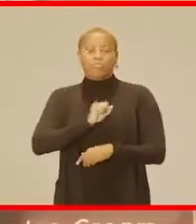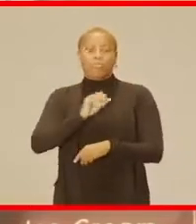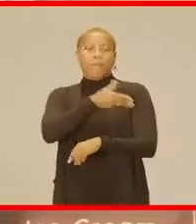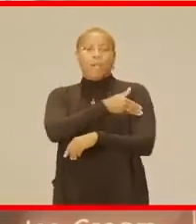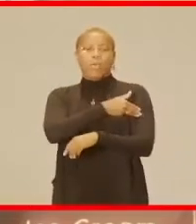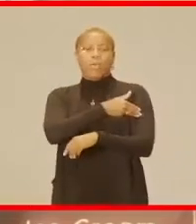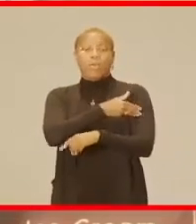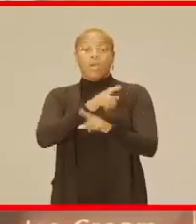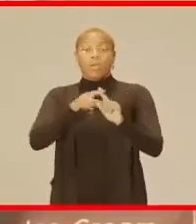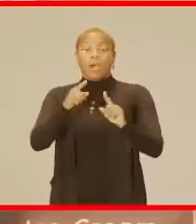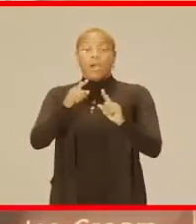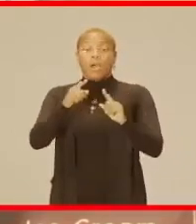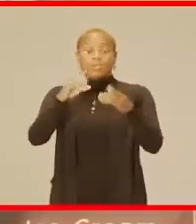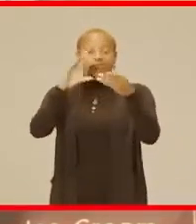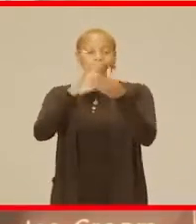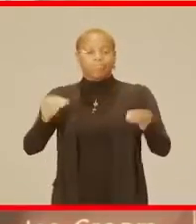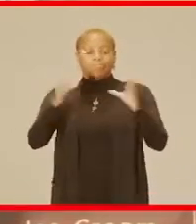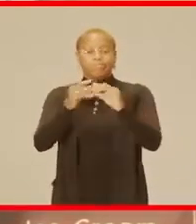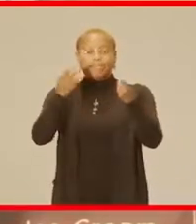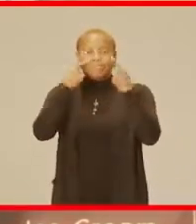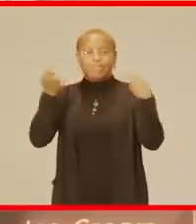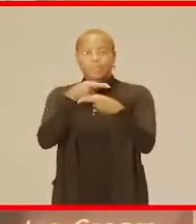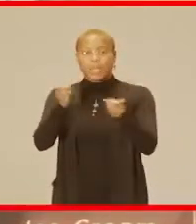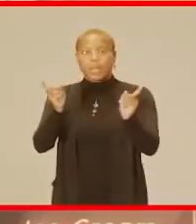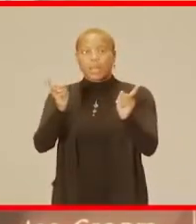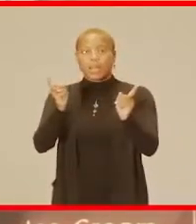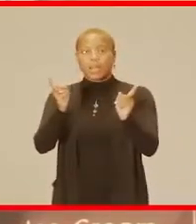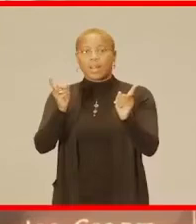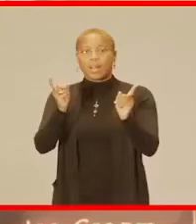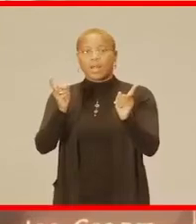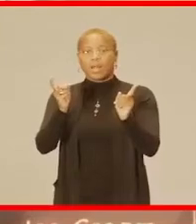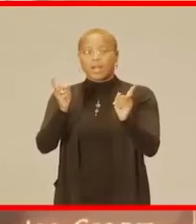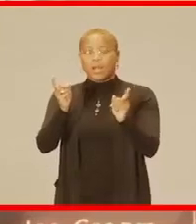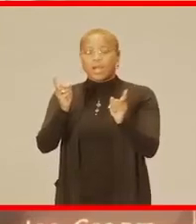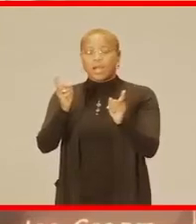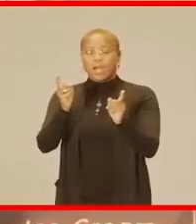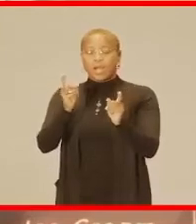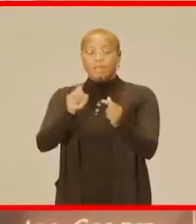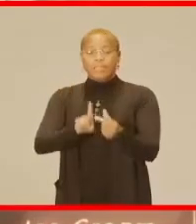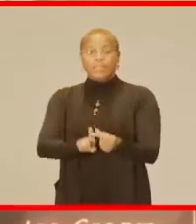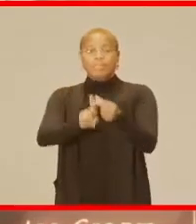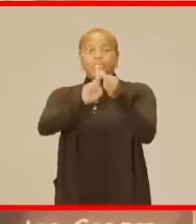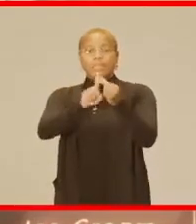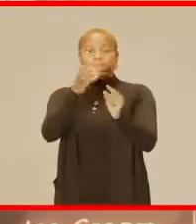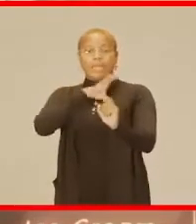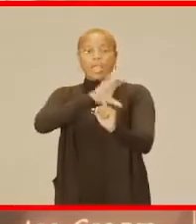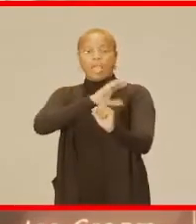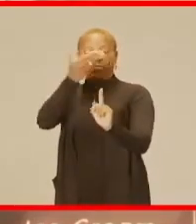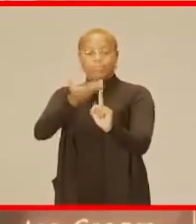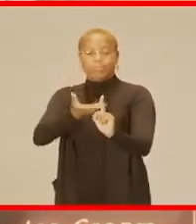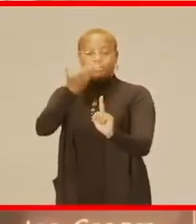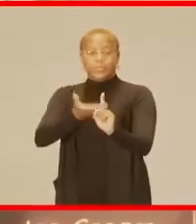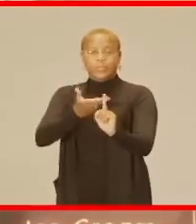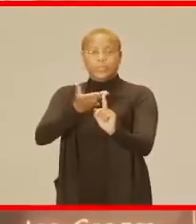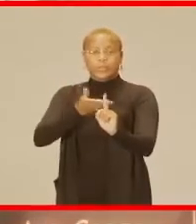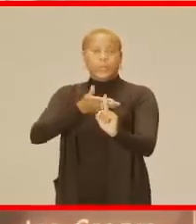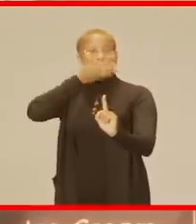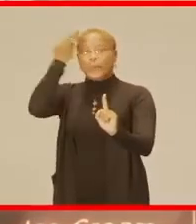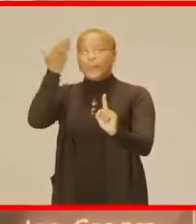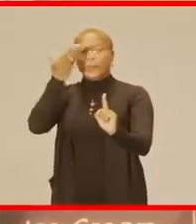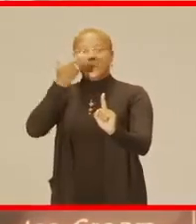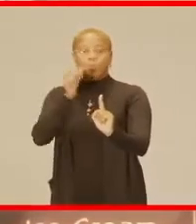But it tells the story of one specific character who does not have